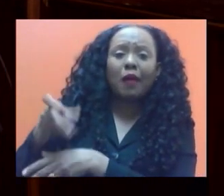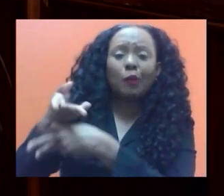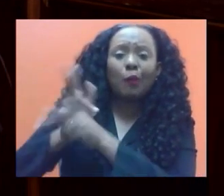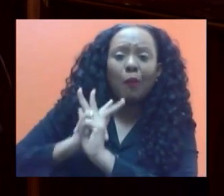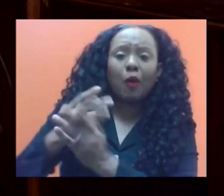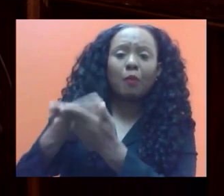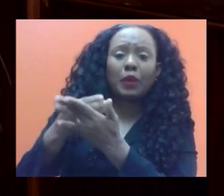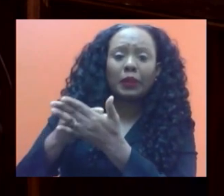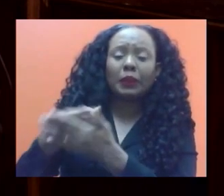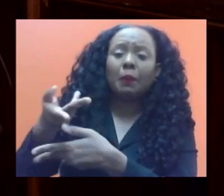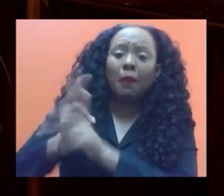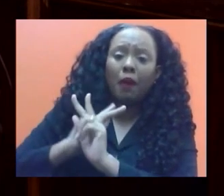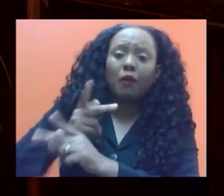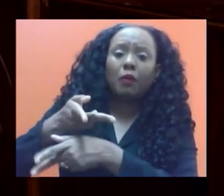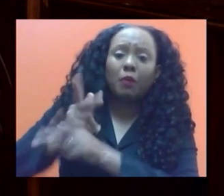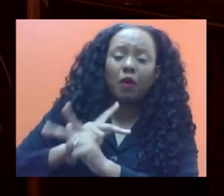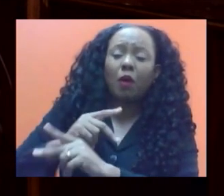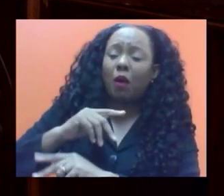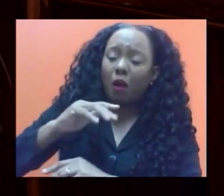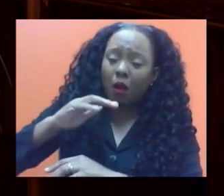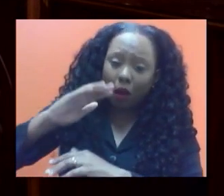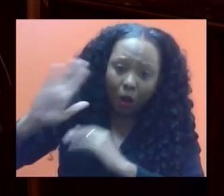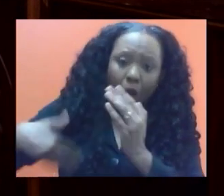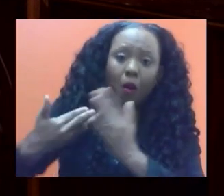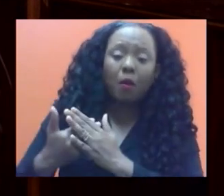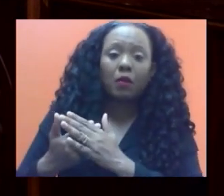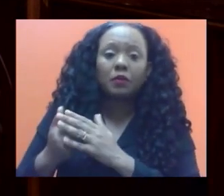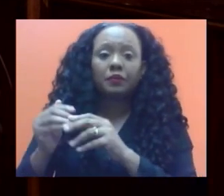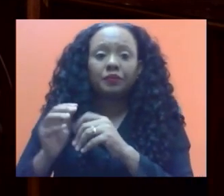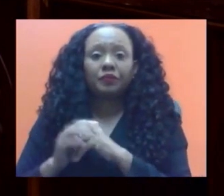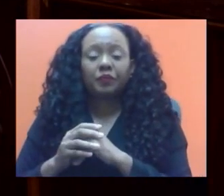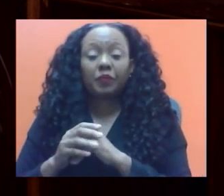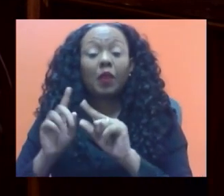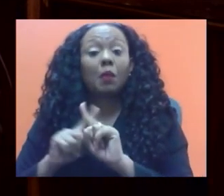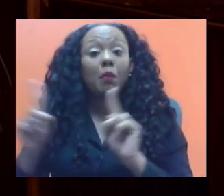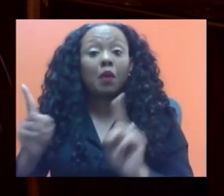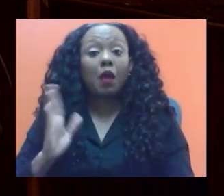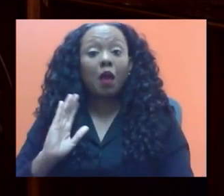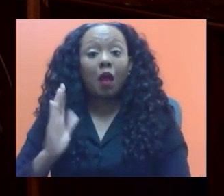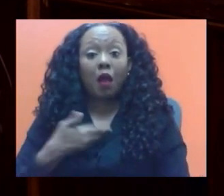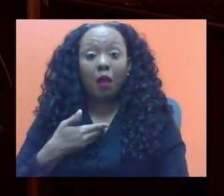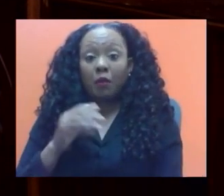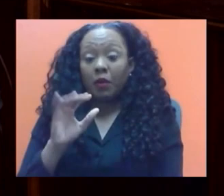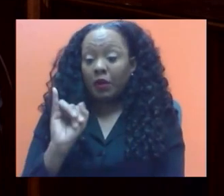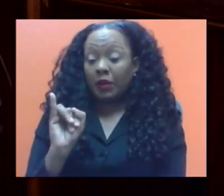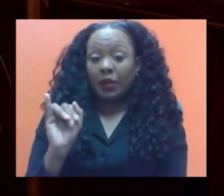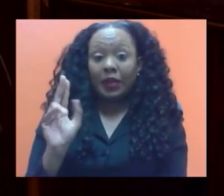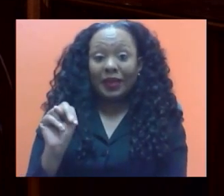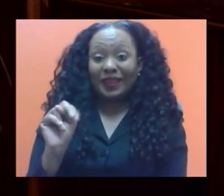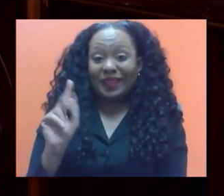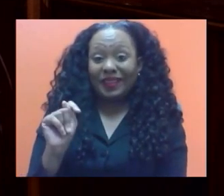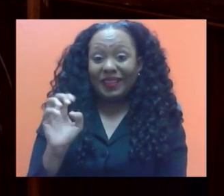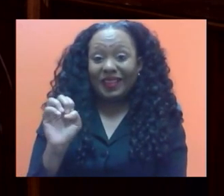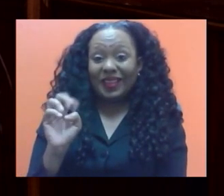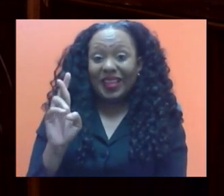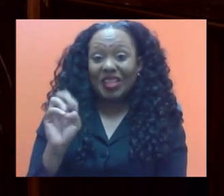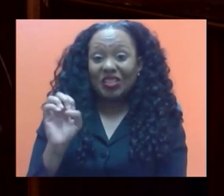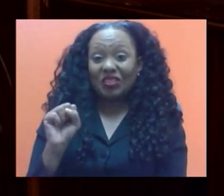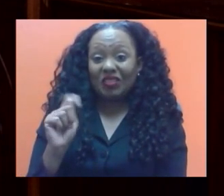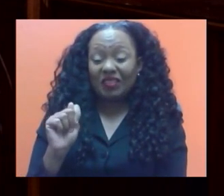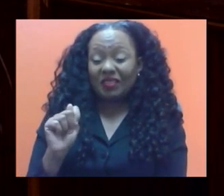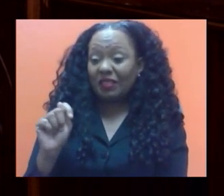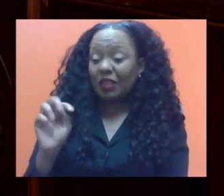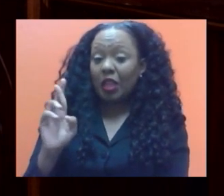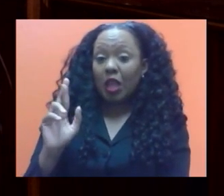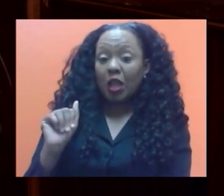What is the difference, sir? That our interest rates at which we borrowed today to get us through this period in the last